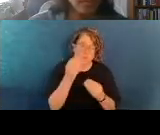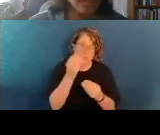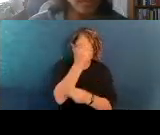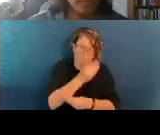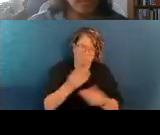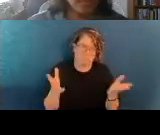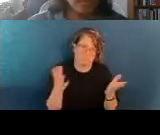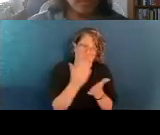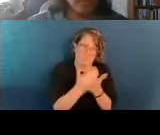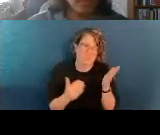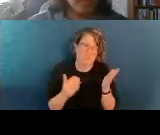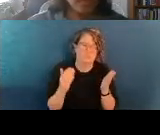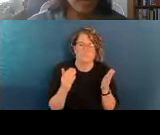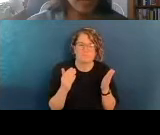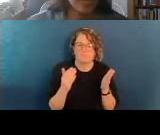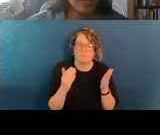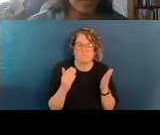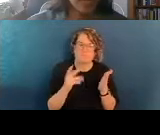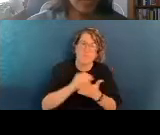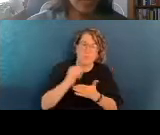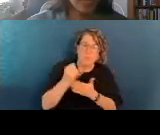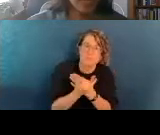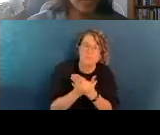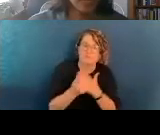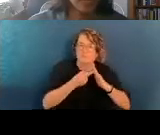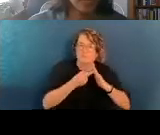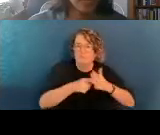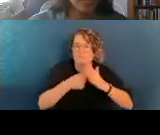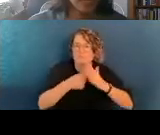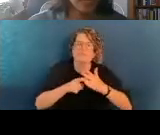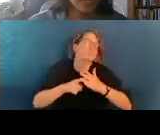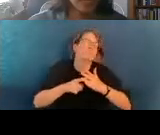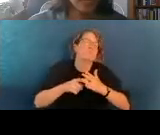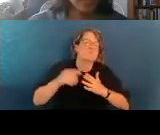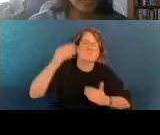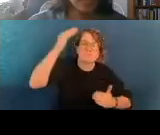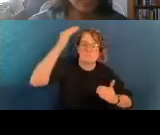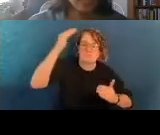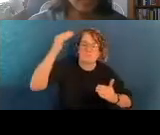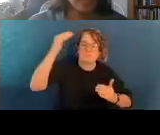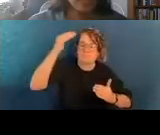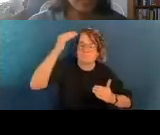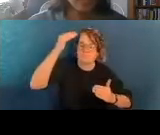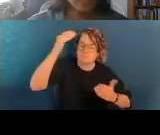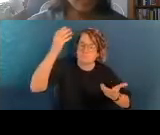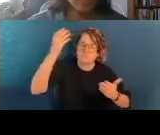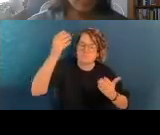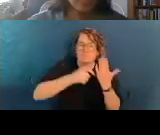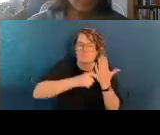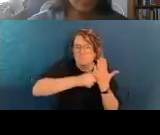some initiatives and knowledge products that are published and also some that are in